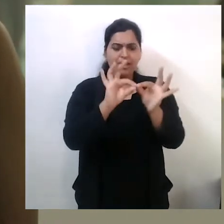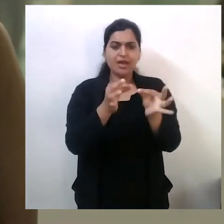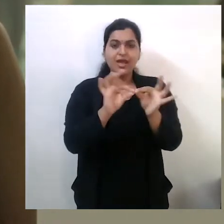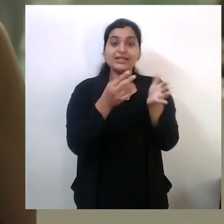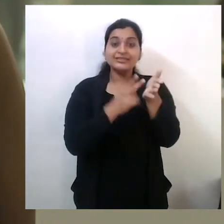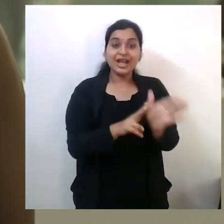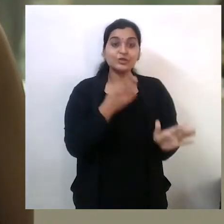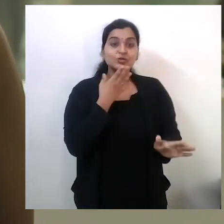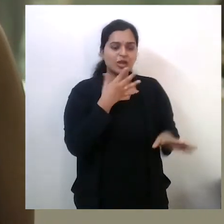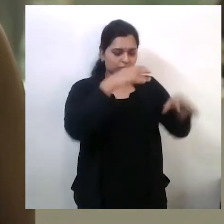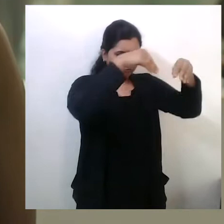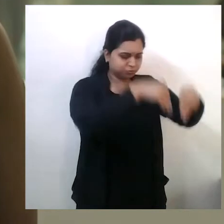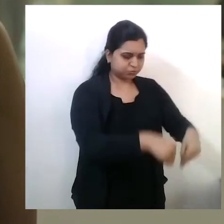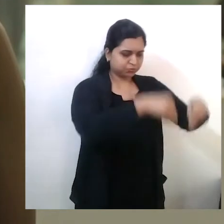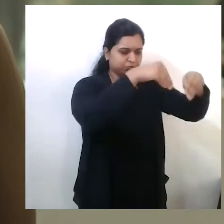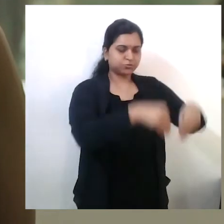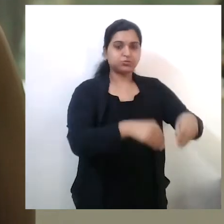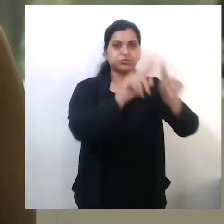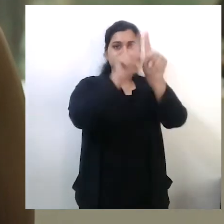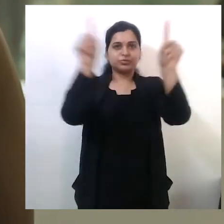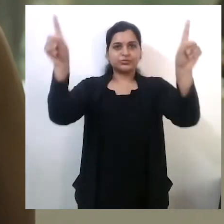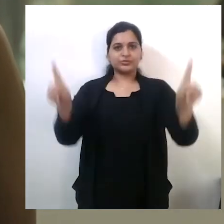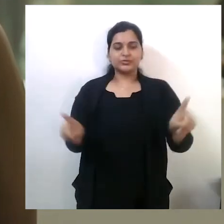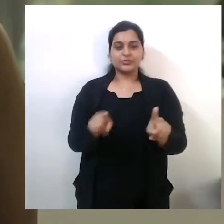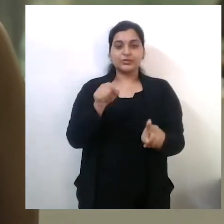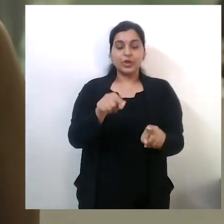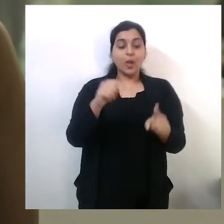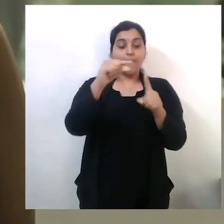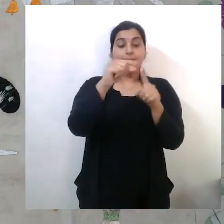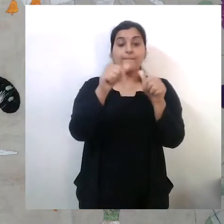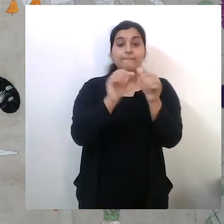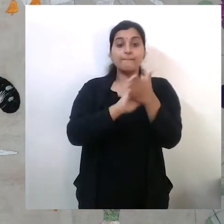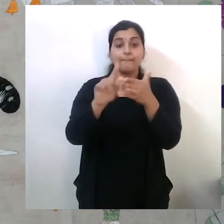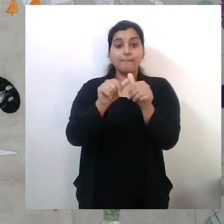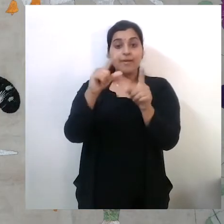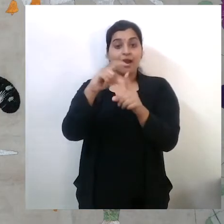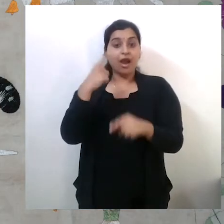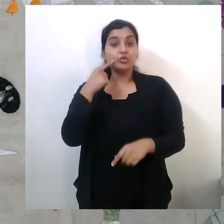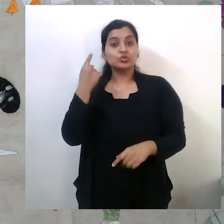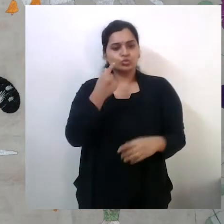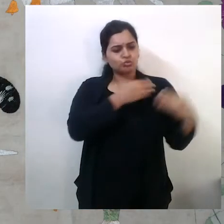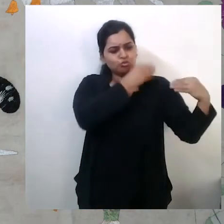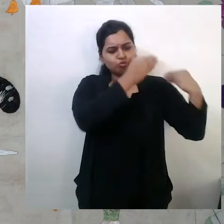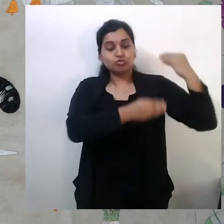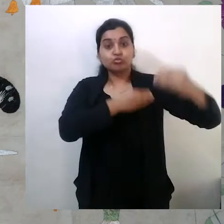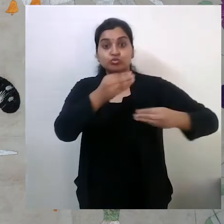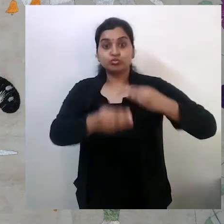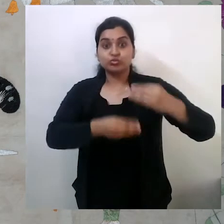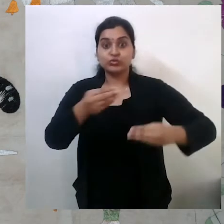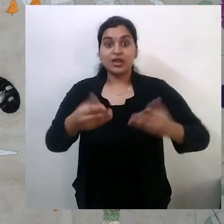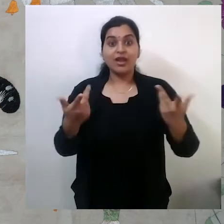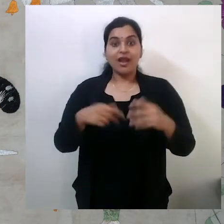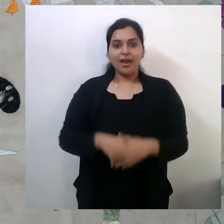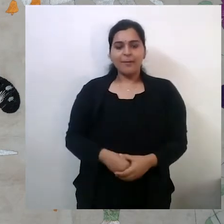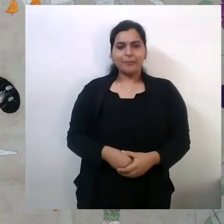silk threads, Pahari Rumals were collected and passed down across generations. These vibrant kerchiefs were auspicious and are depicted